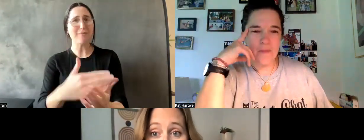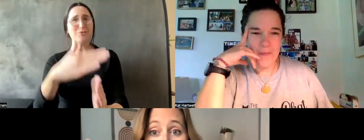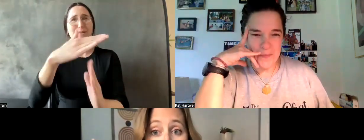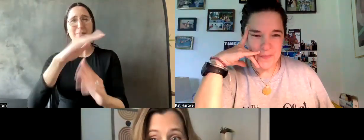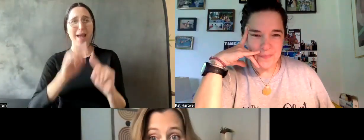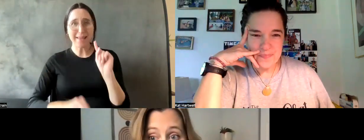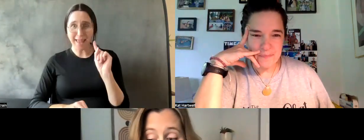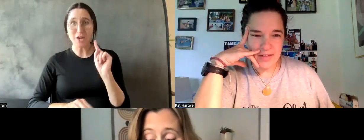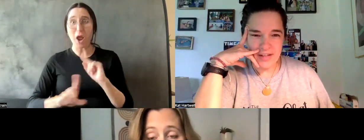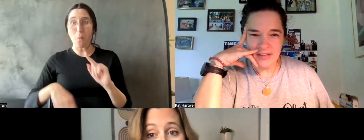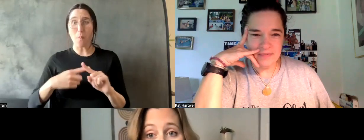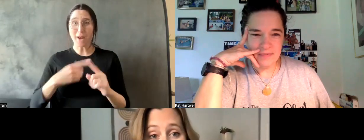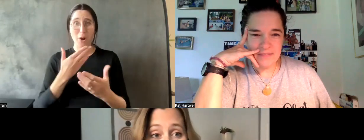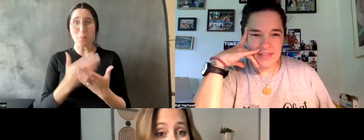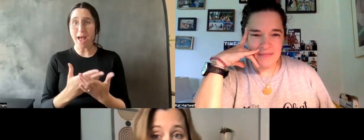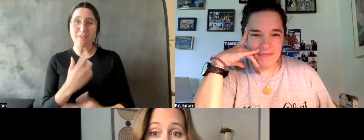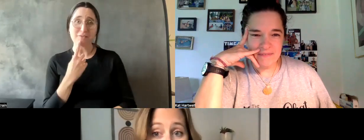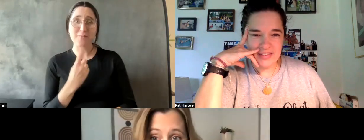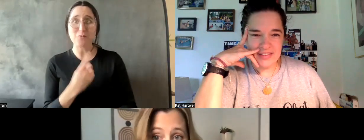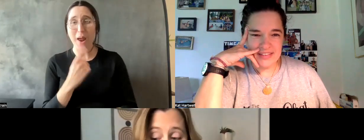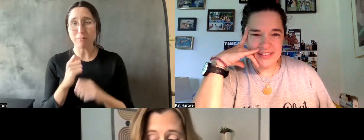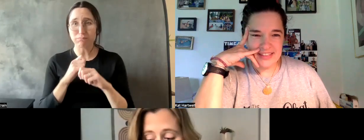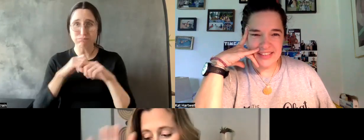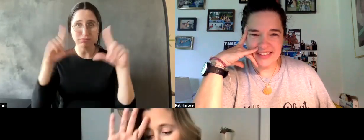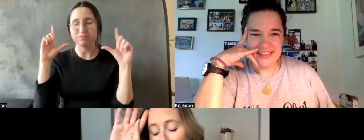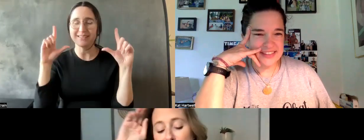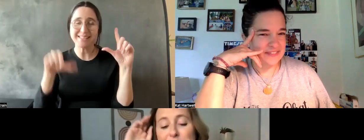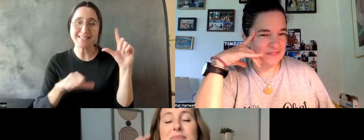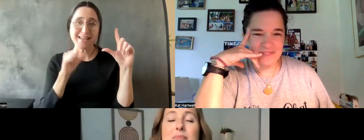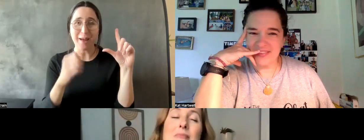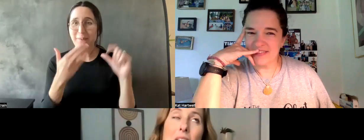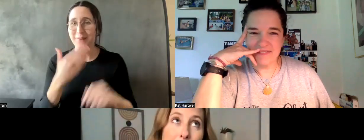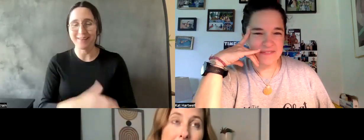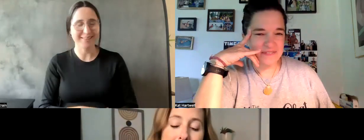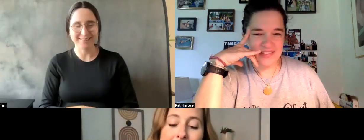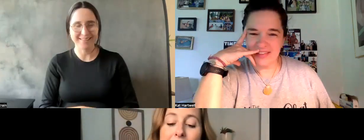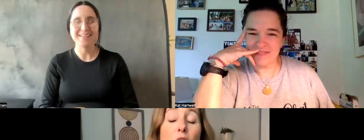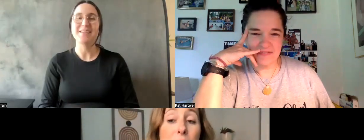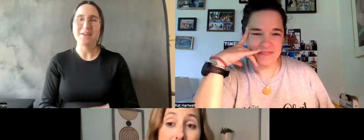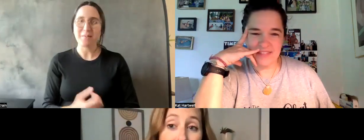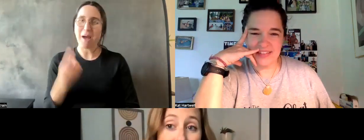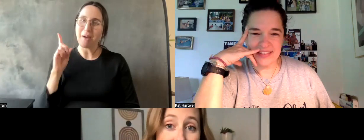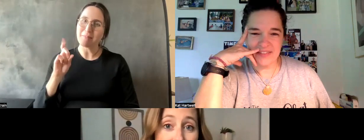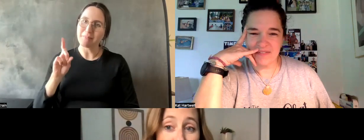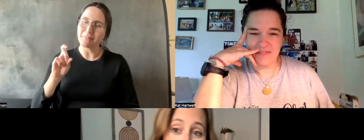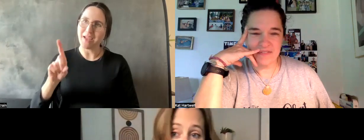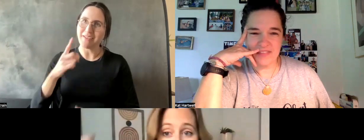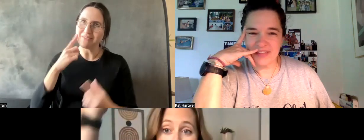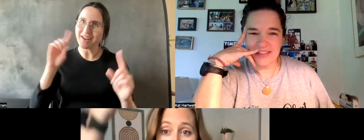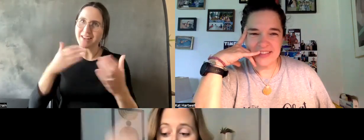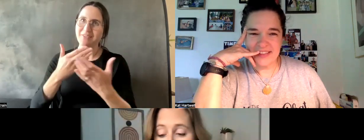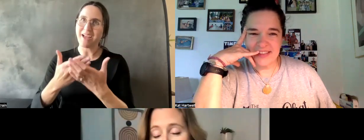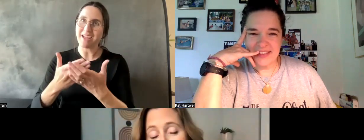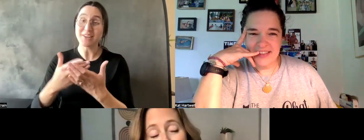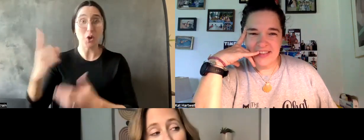to be so purple that this is not a good situation. Well, I made it. Going down was much easier